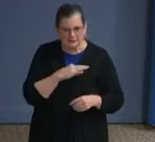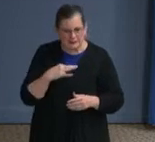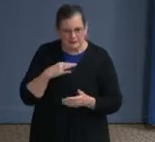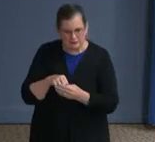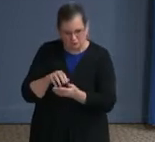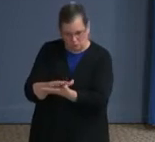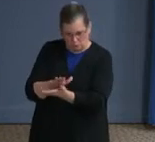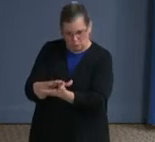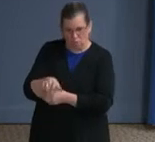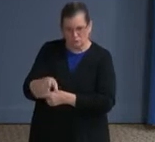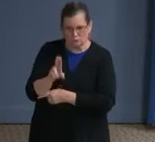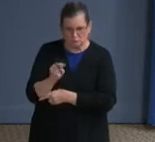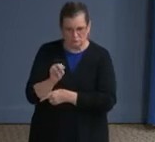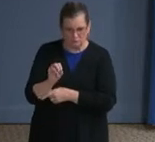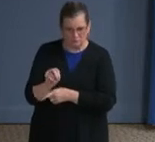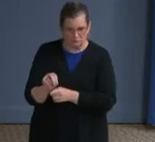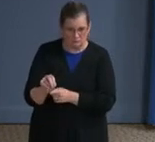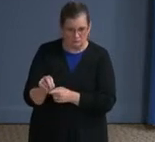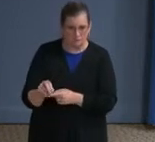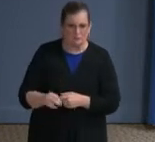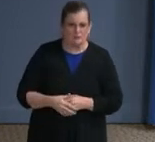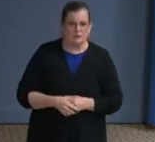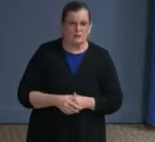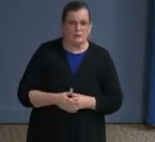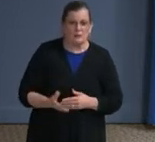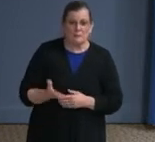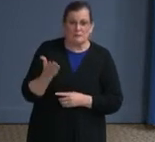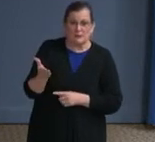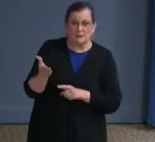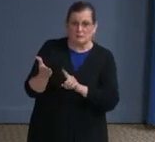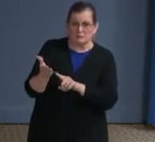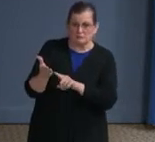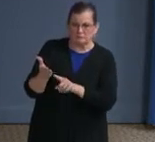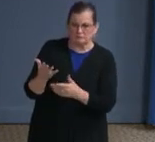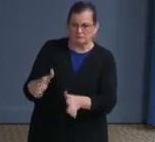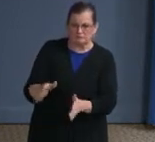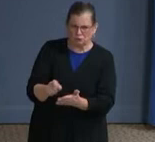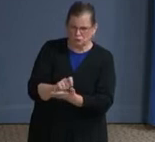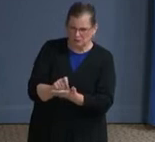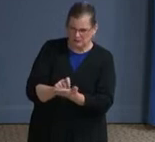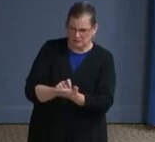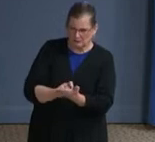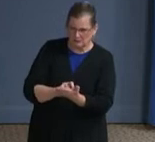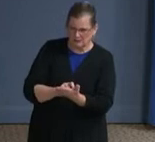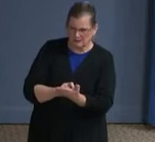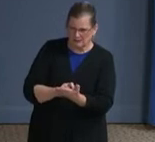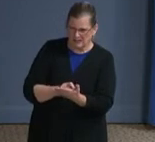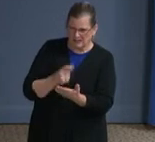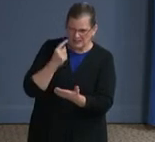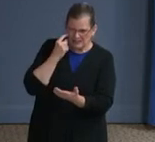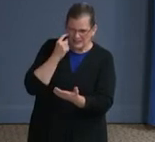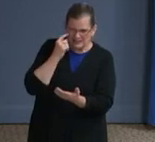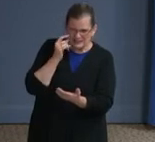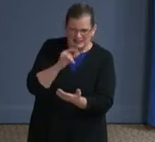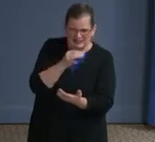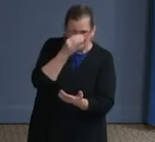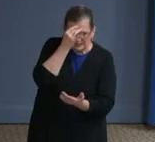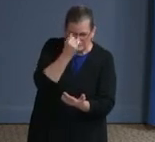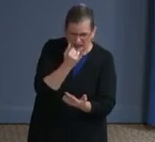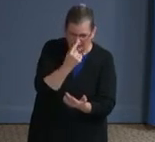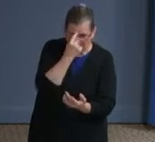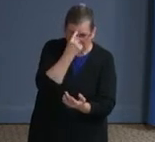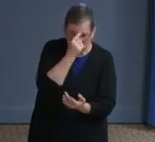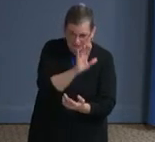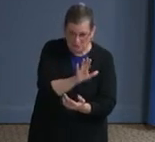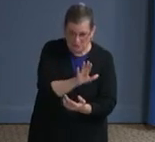addition, the bill is written, one has to kind of think about this and think it through, but if